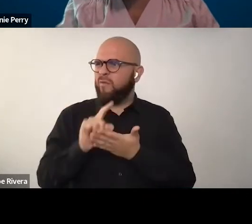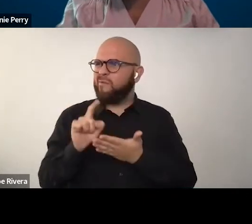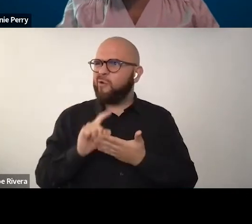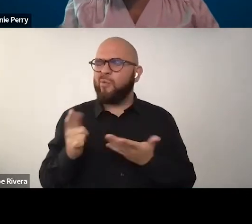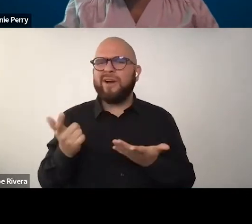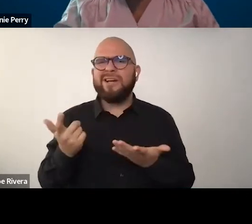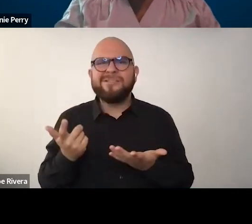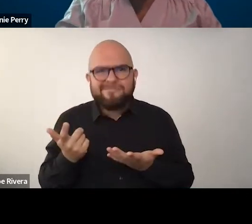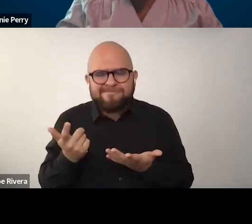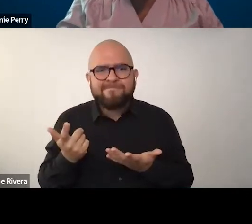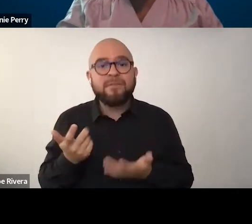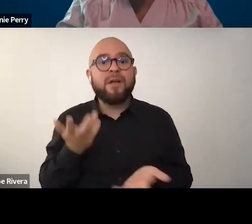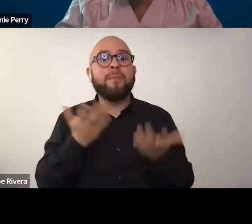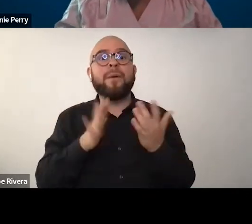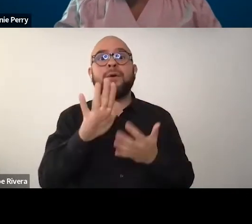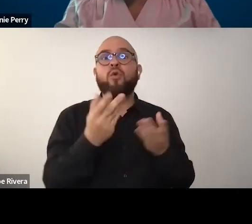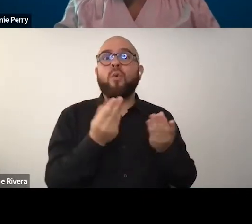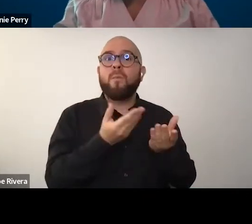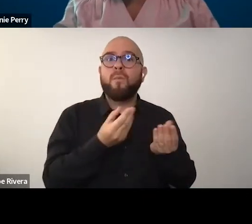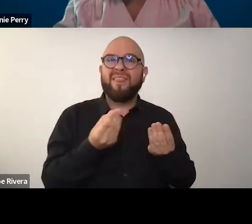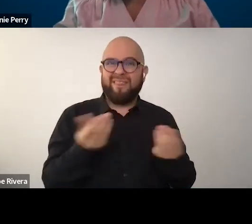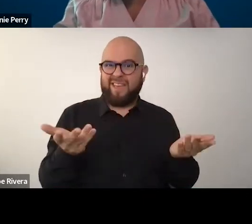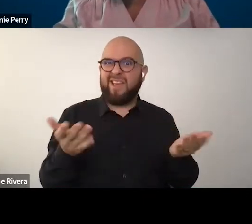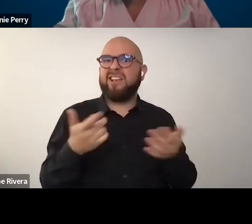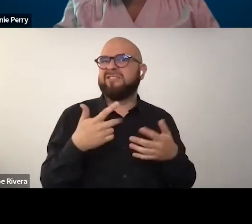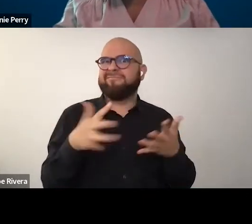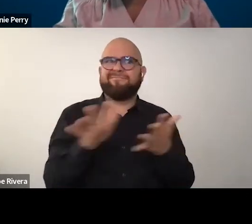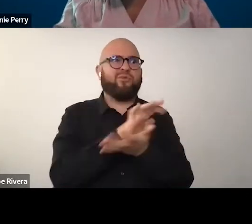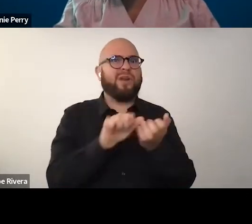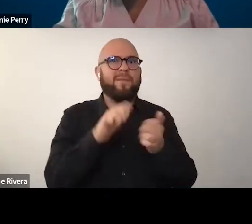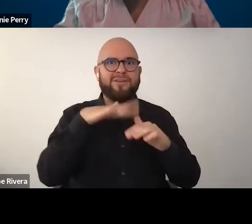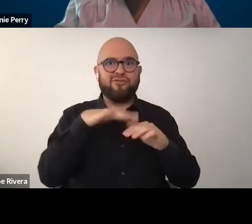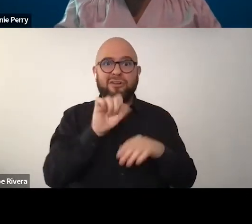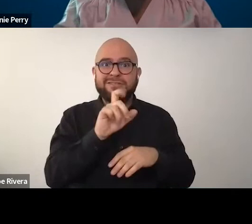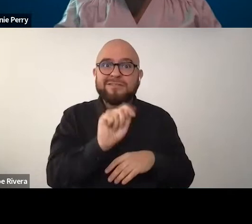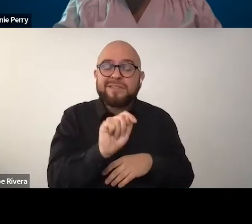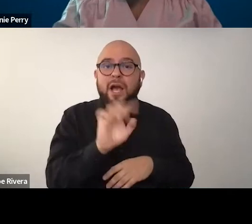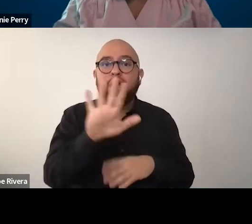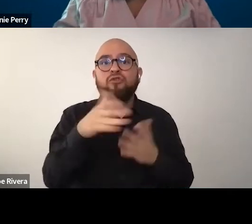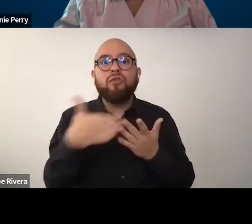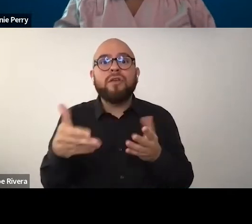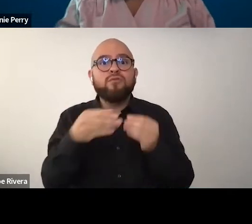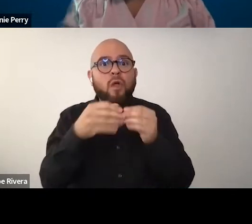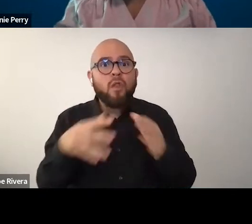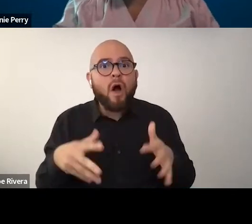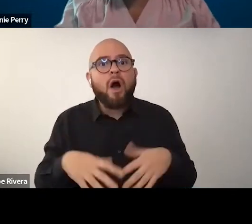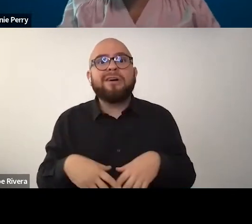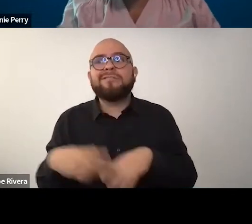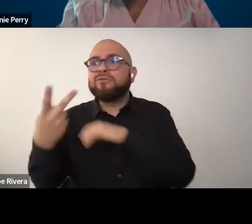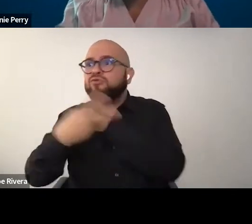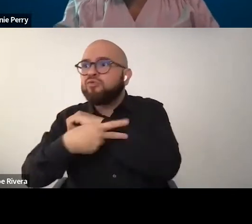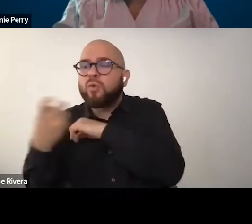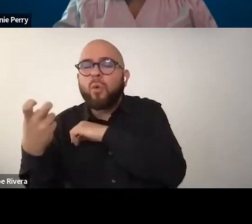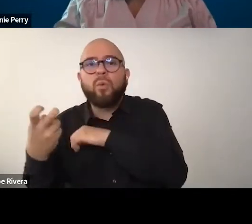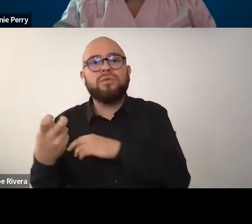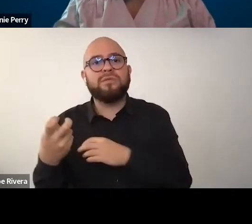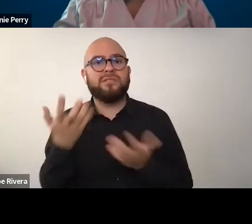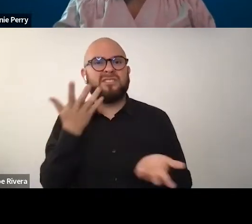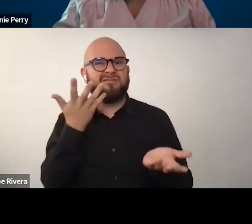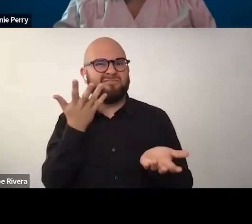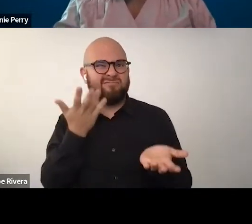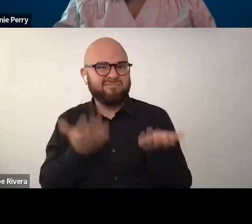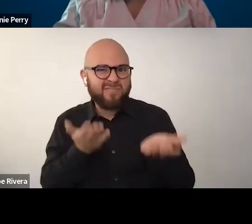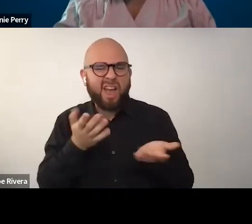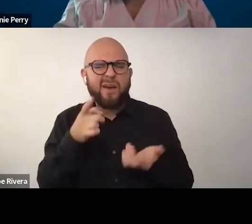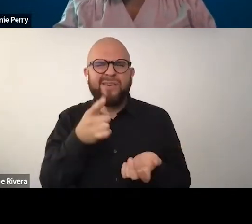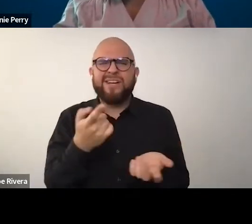Perhaps your property was damaged on set, or your items were lost or stolen. Or maybe you have a question about whether or